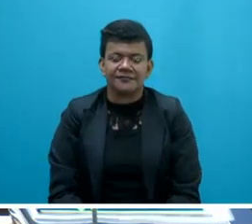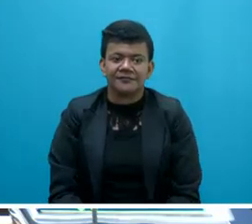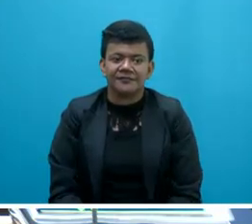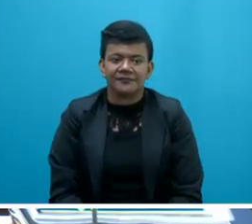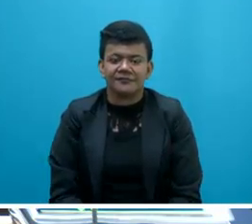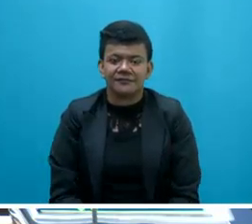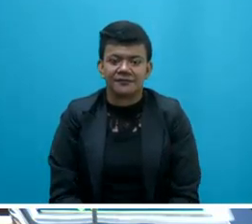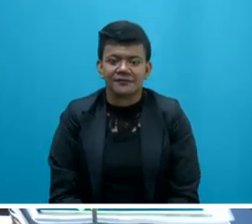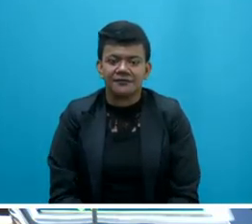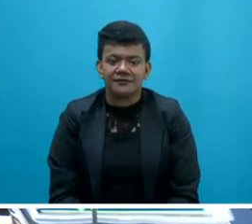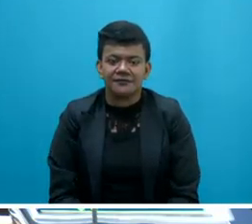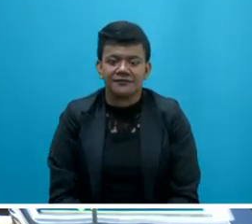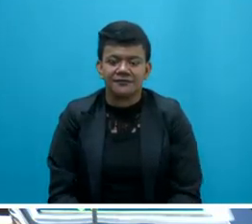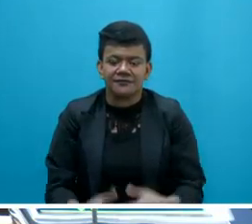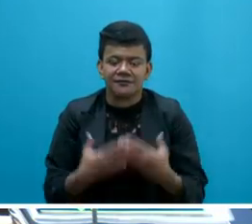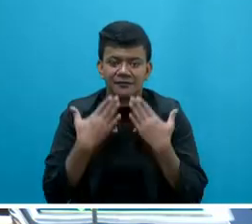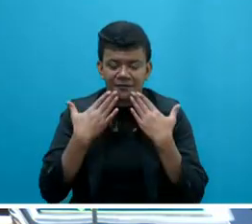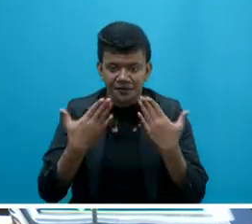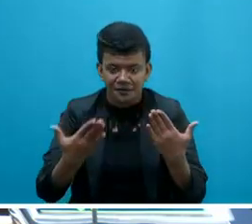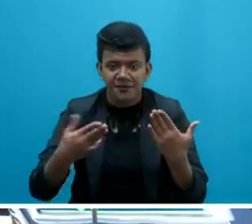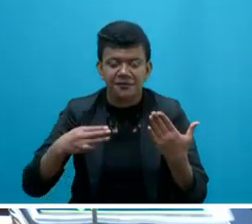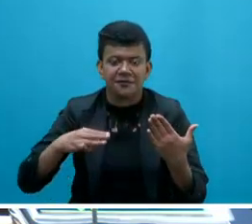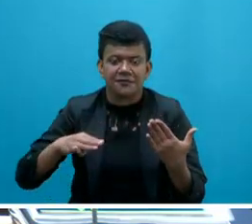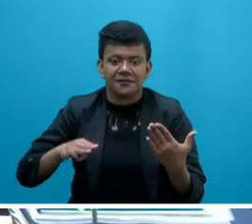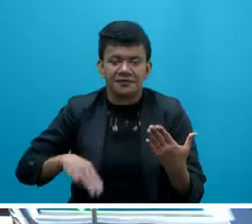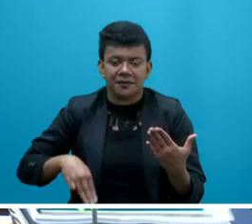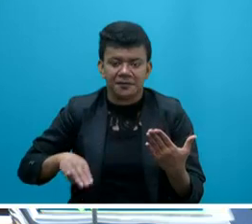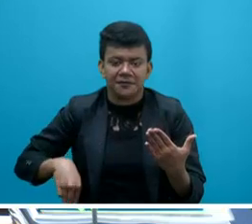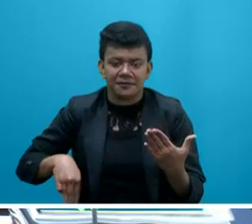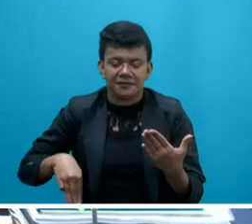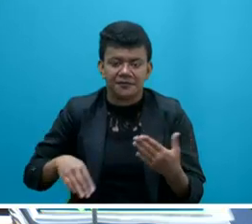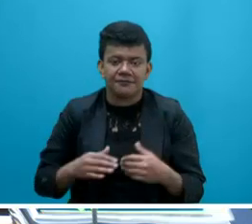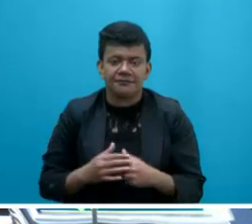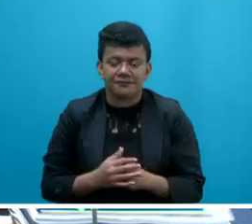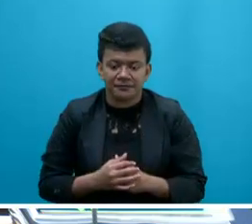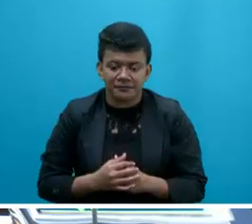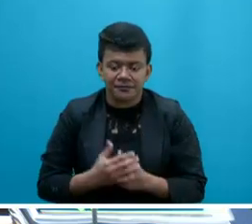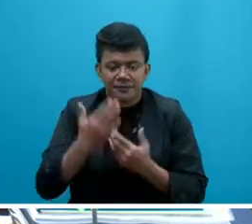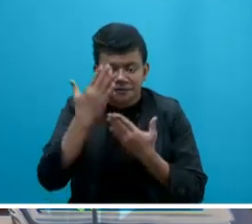Honourable members, I thank the Honourable Minister